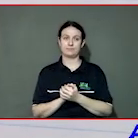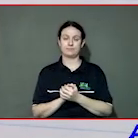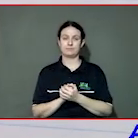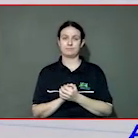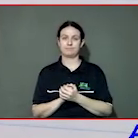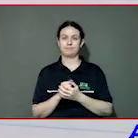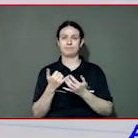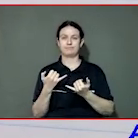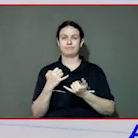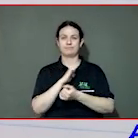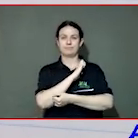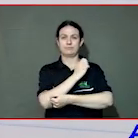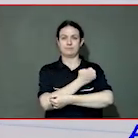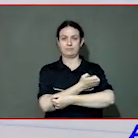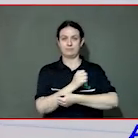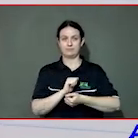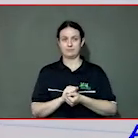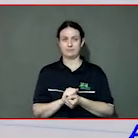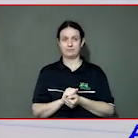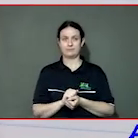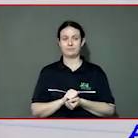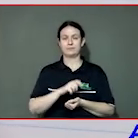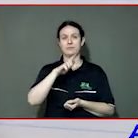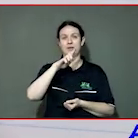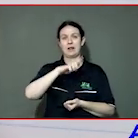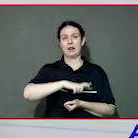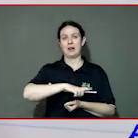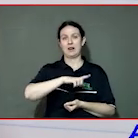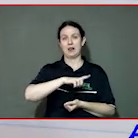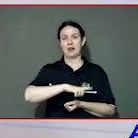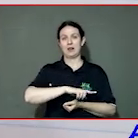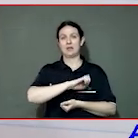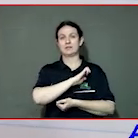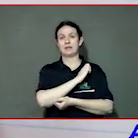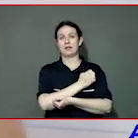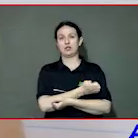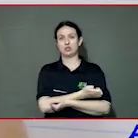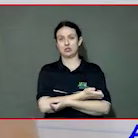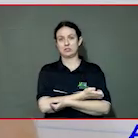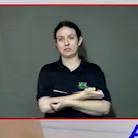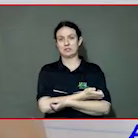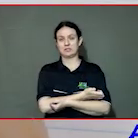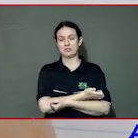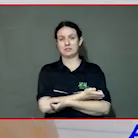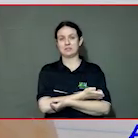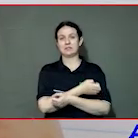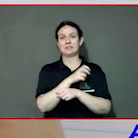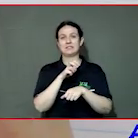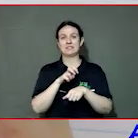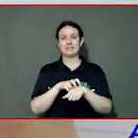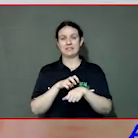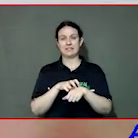going to say less energy is needed